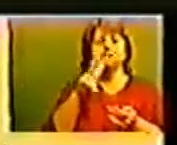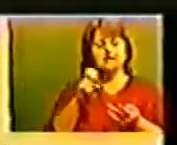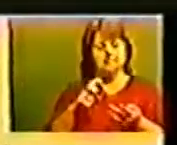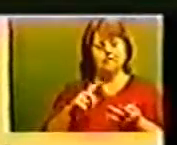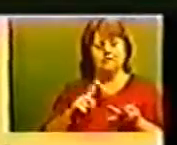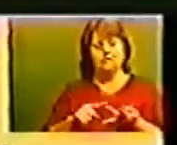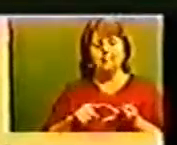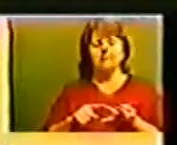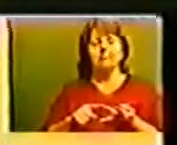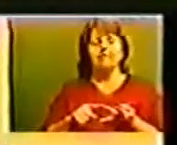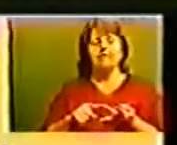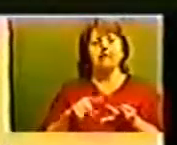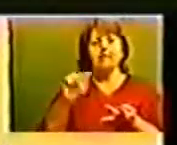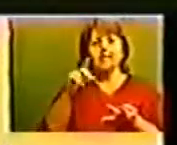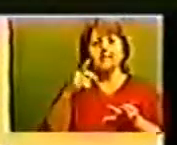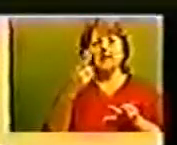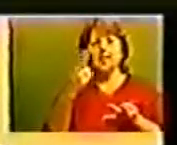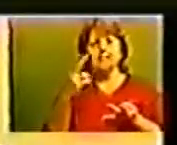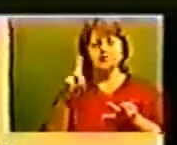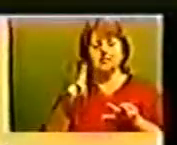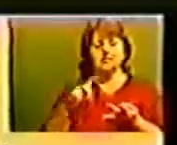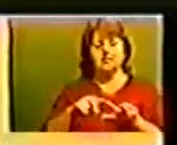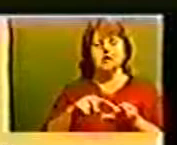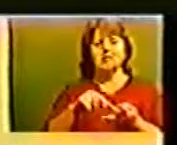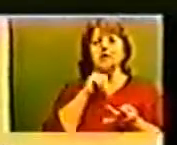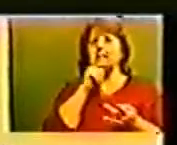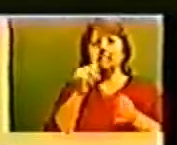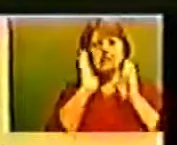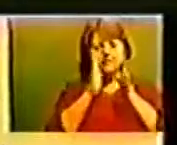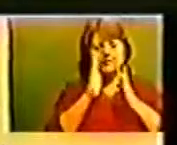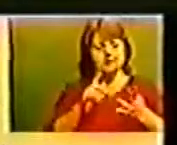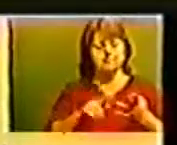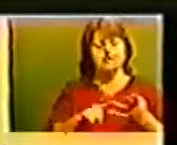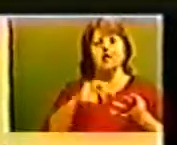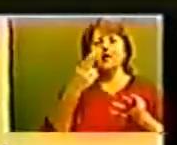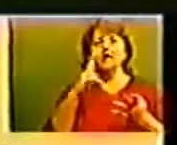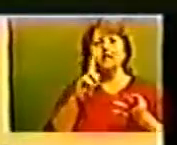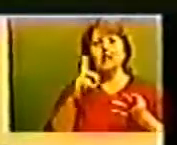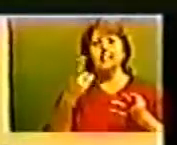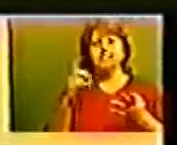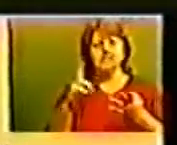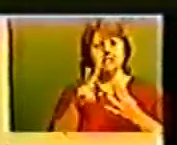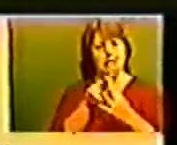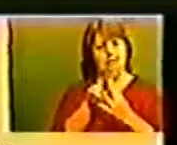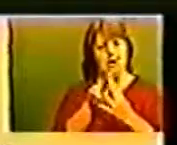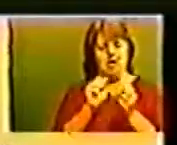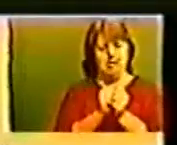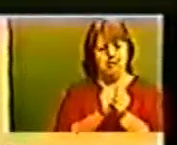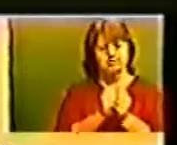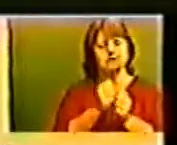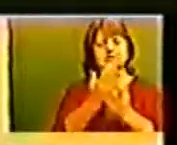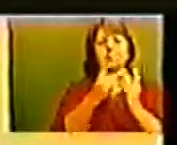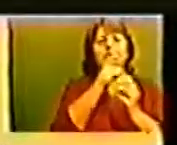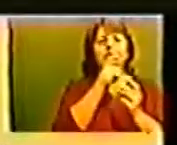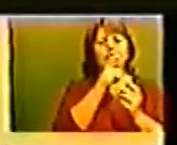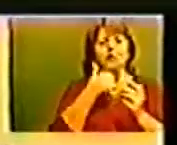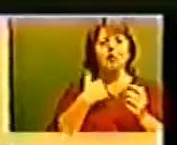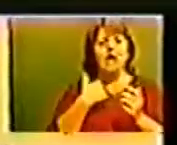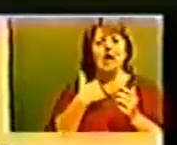kind, there's also ADHD inattentive, ADHD combined, which would be somebody who